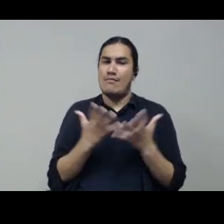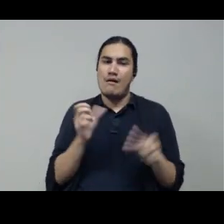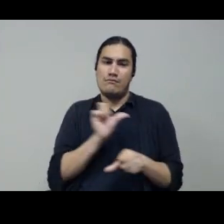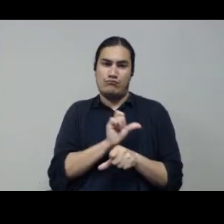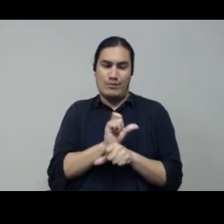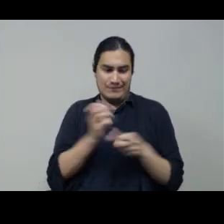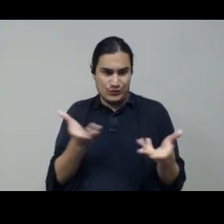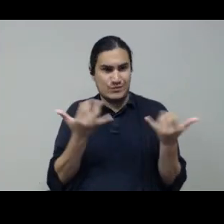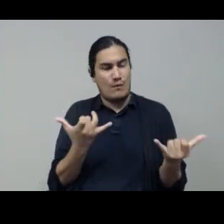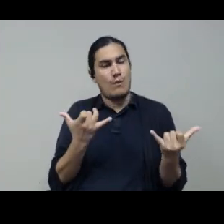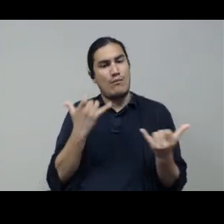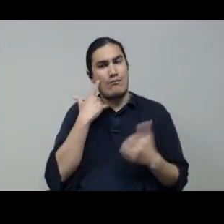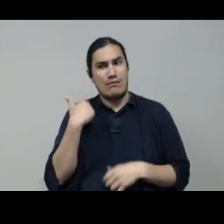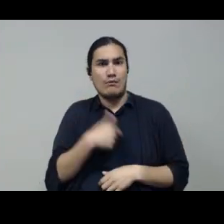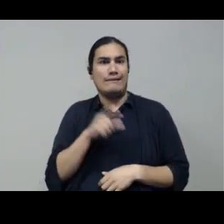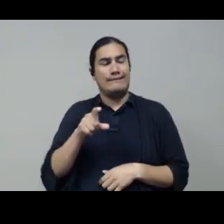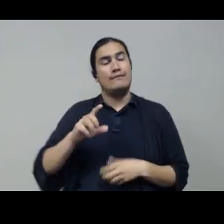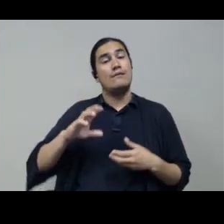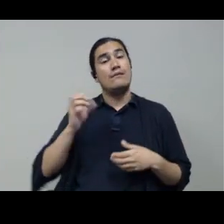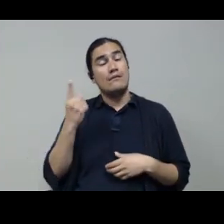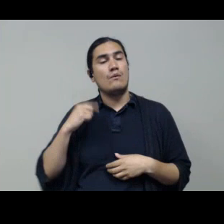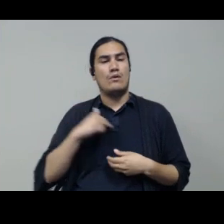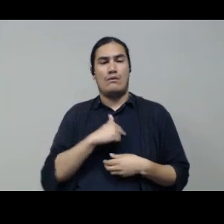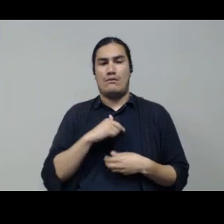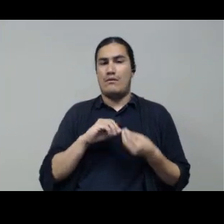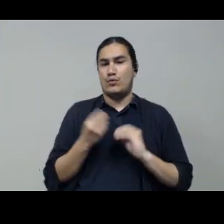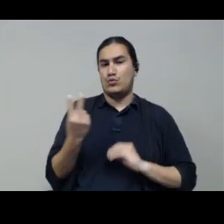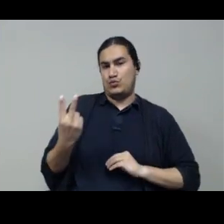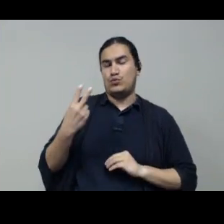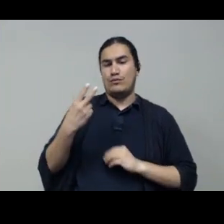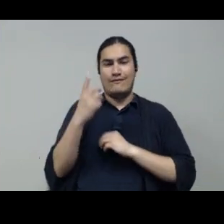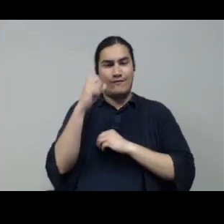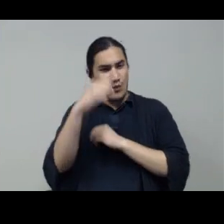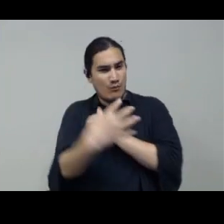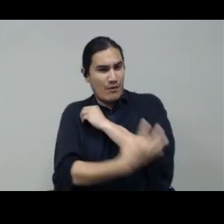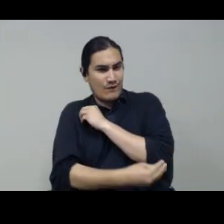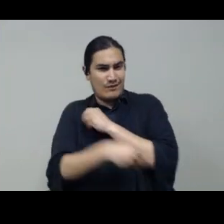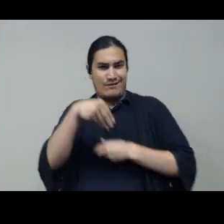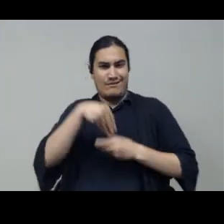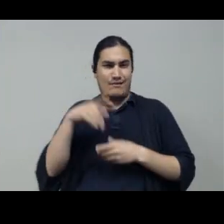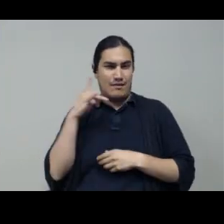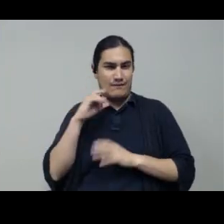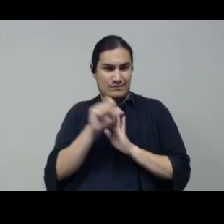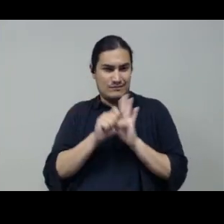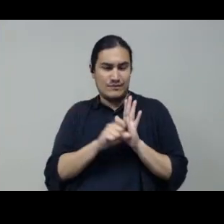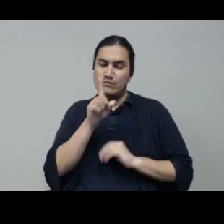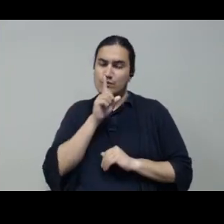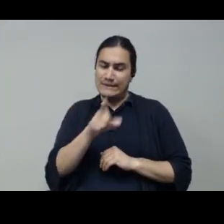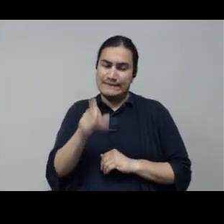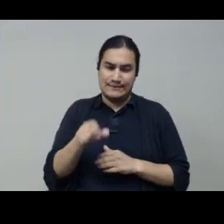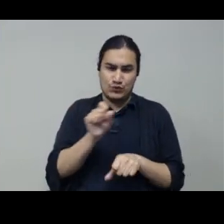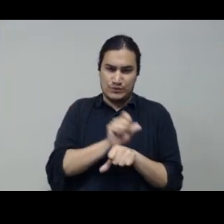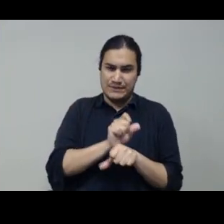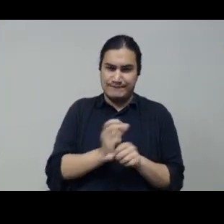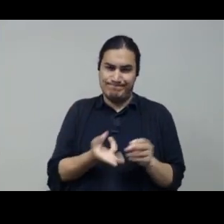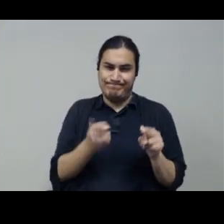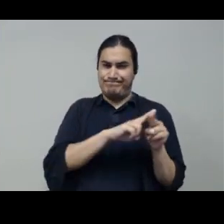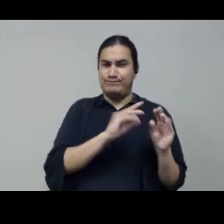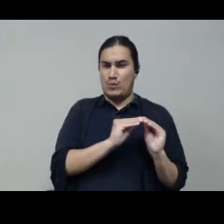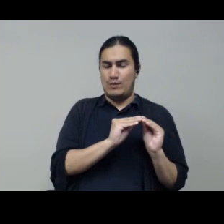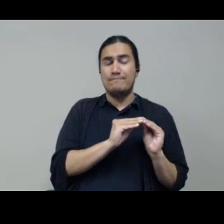much needed since we are #2 in poverty in the state of California. So those are much needed jobs. And I do want to take